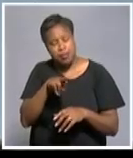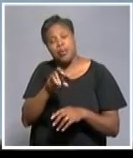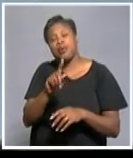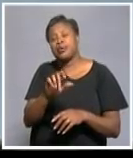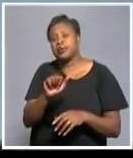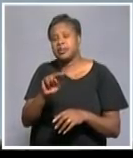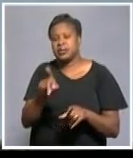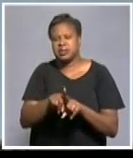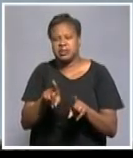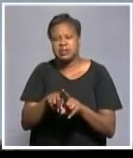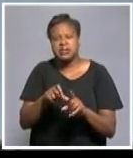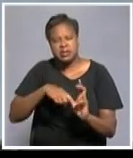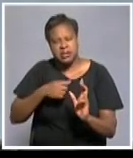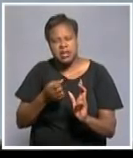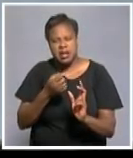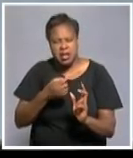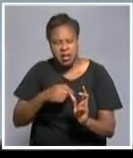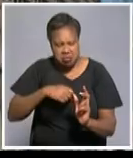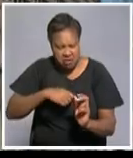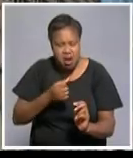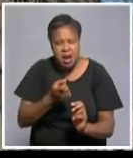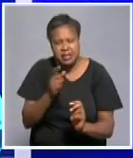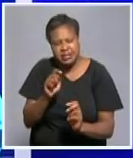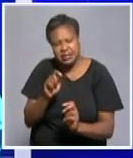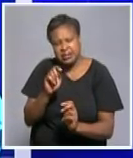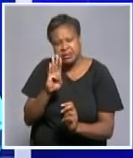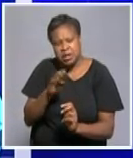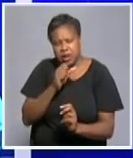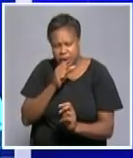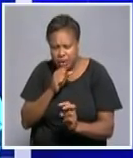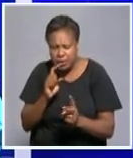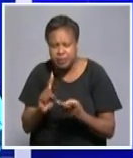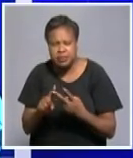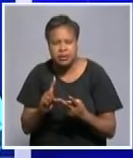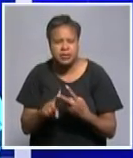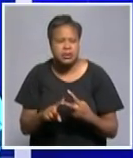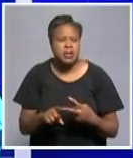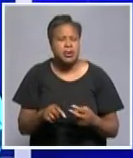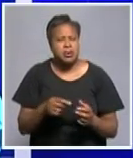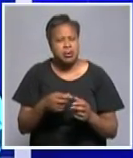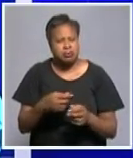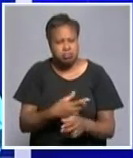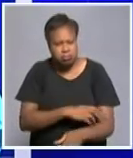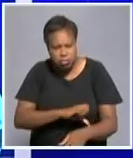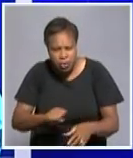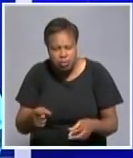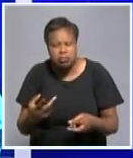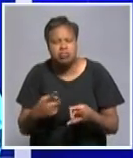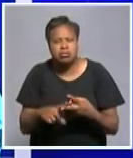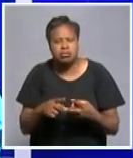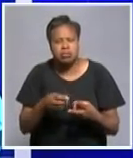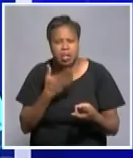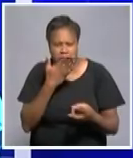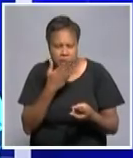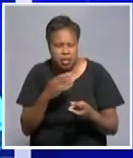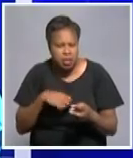those on tuberculosis. I'm referring to patients with hypertension or diabetes because they need either